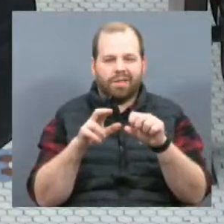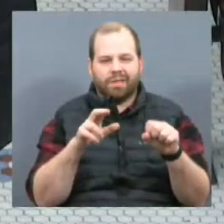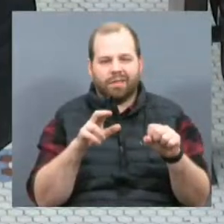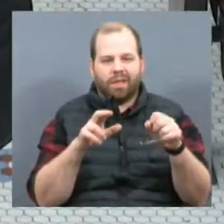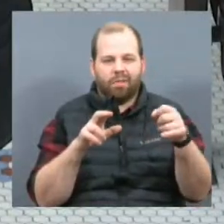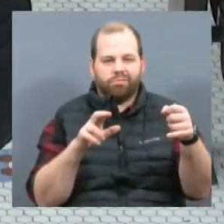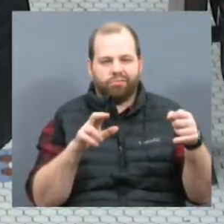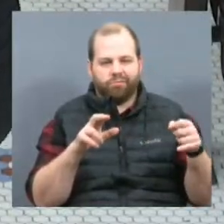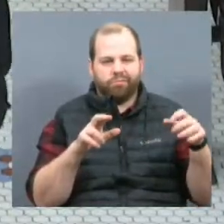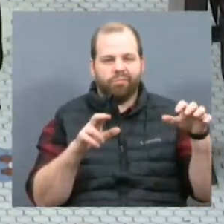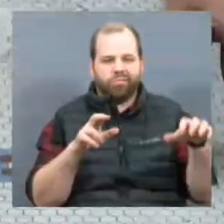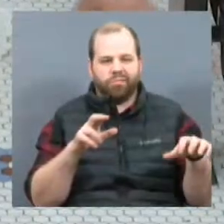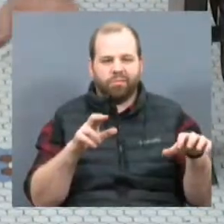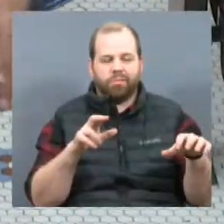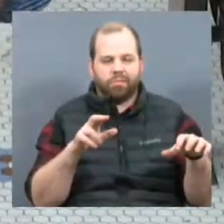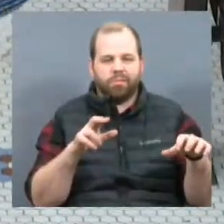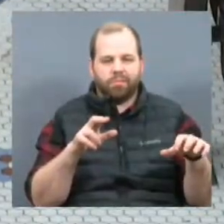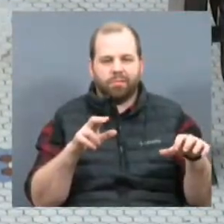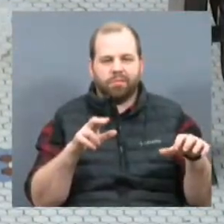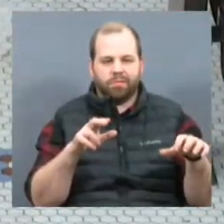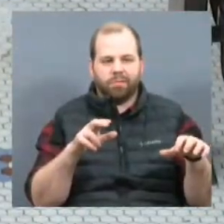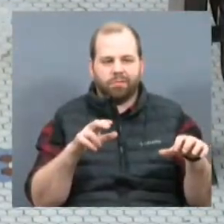of our property.